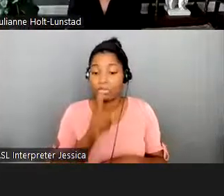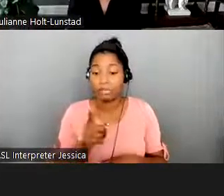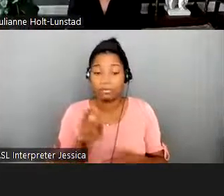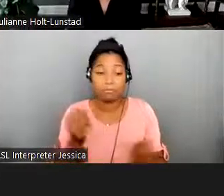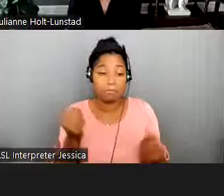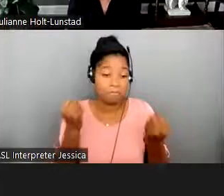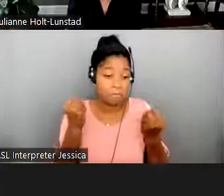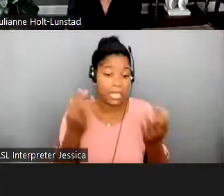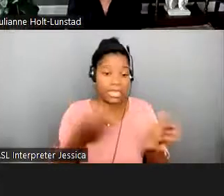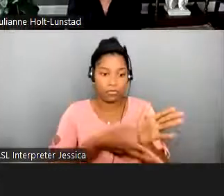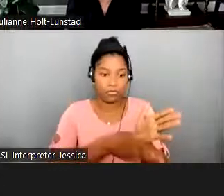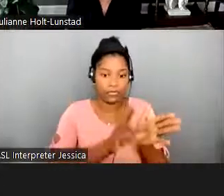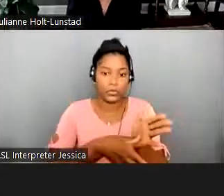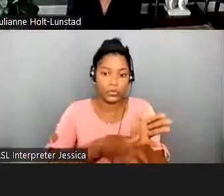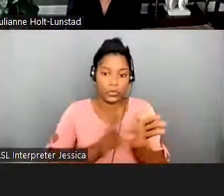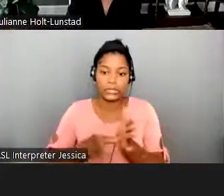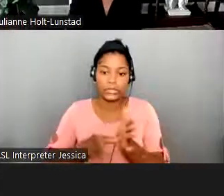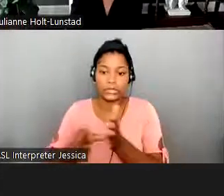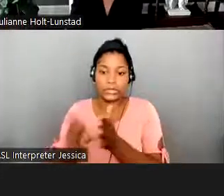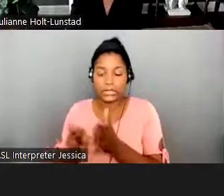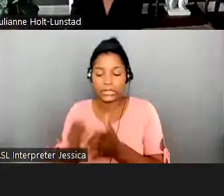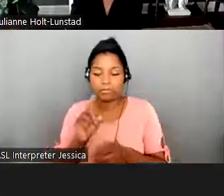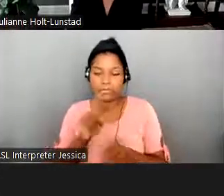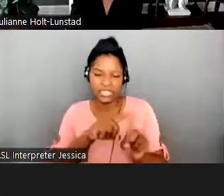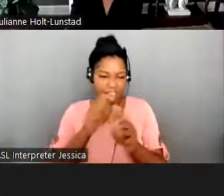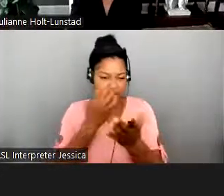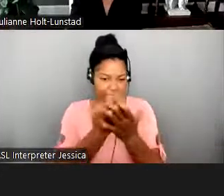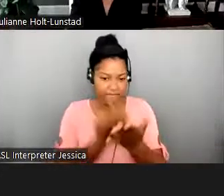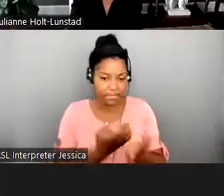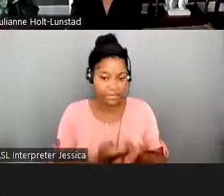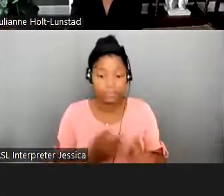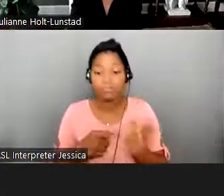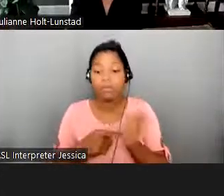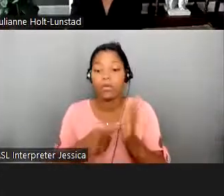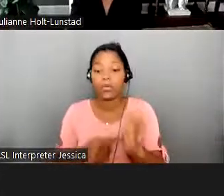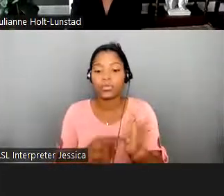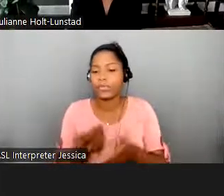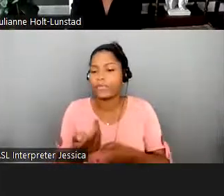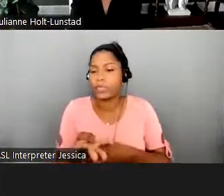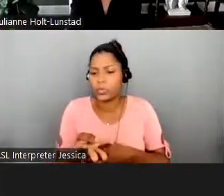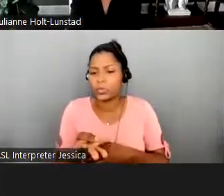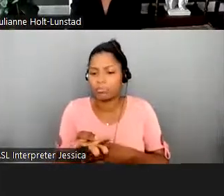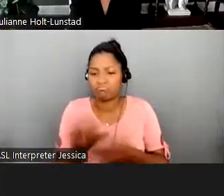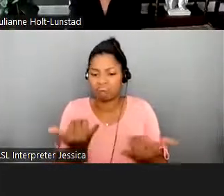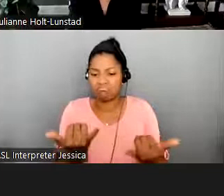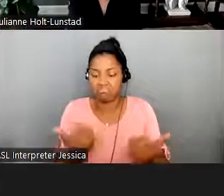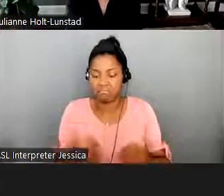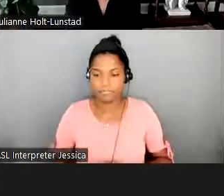systematic reviews of the evidence recently. And so I'm just going to share a few of those with you.